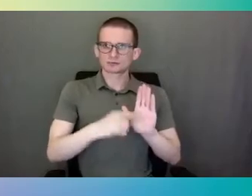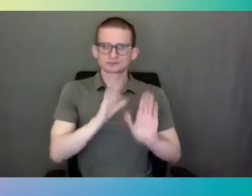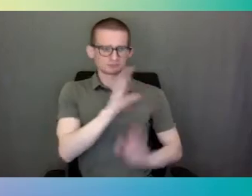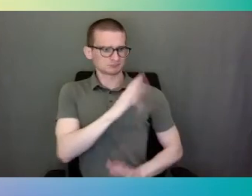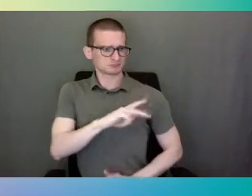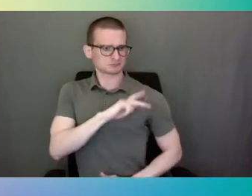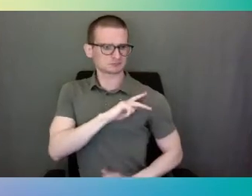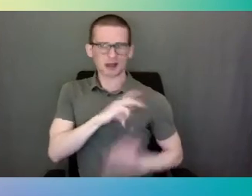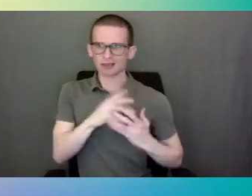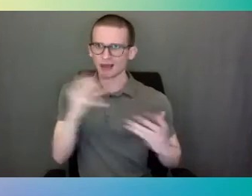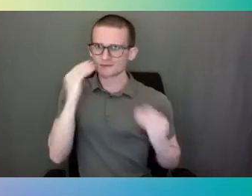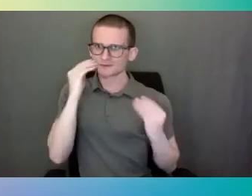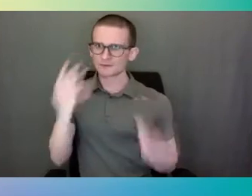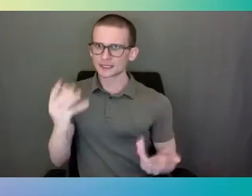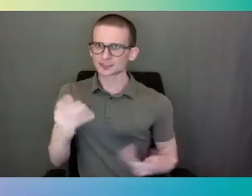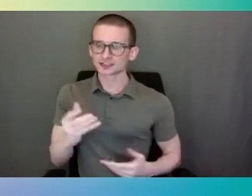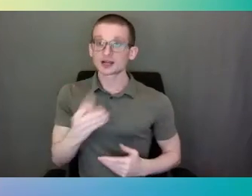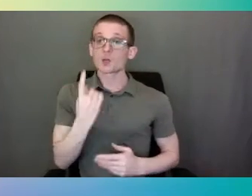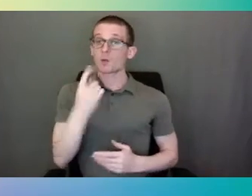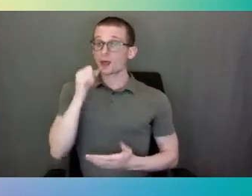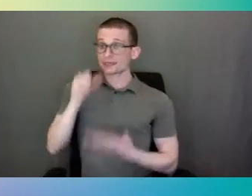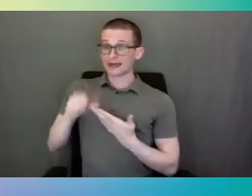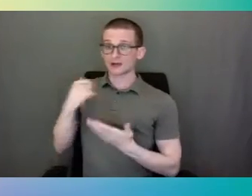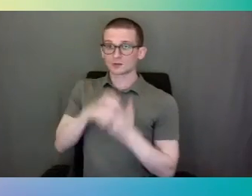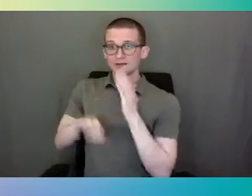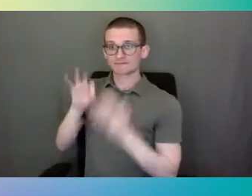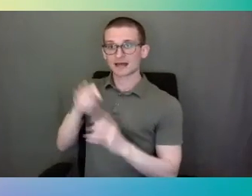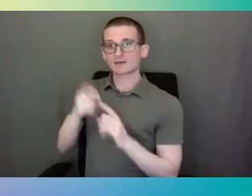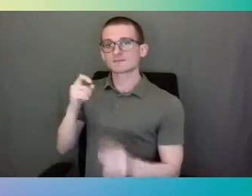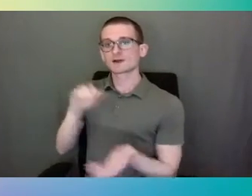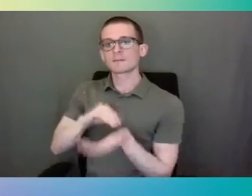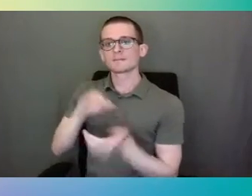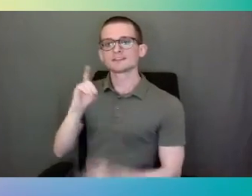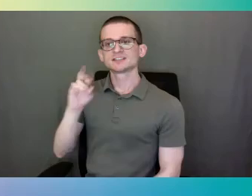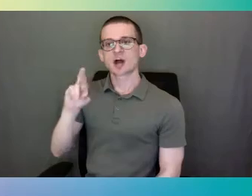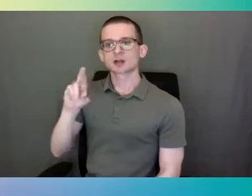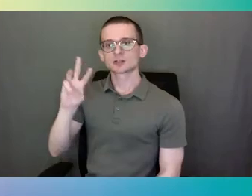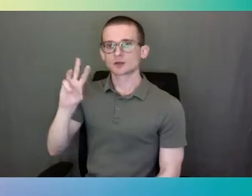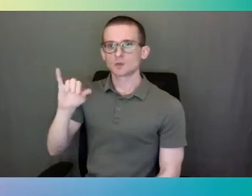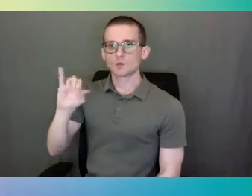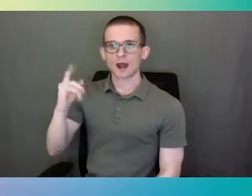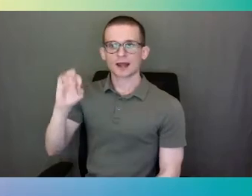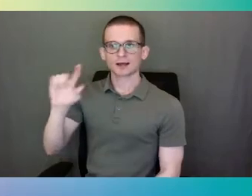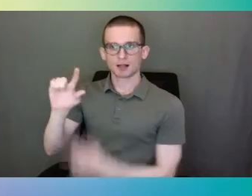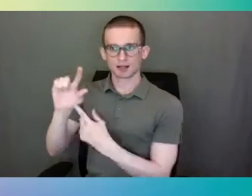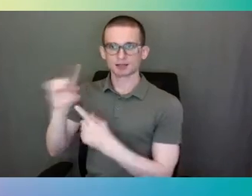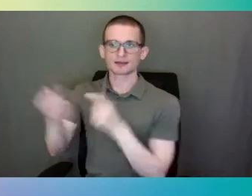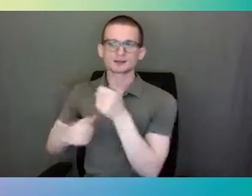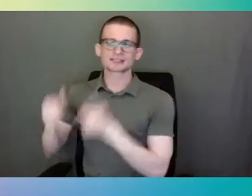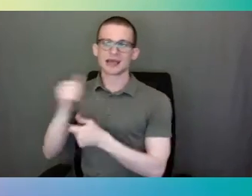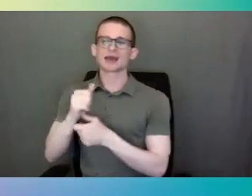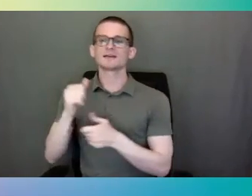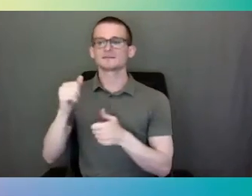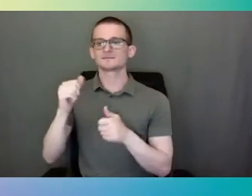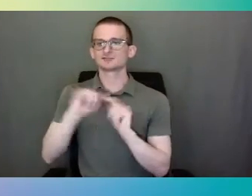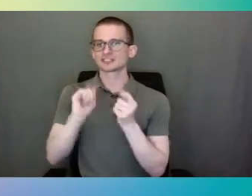one of the letters, Dr. Weigel, who was the head of the translation team and also the dean of the Yale Divinity School, he